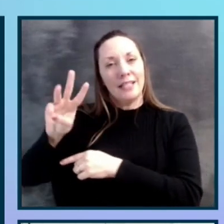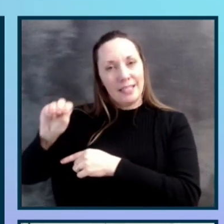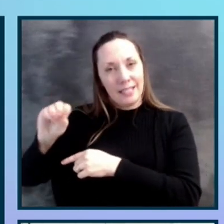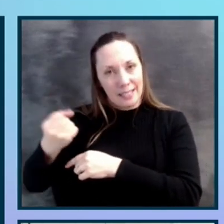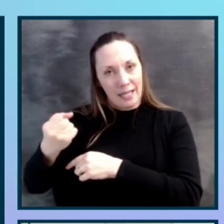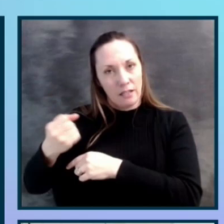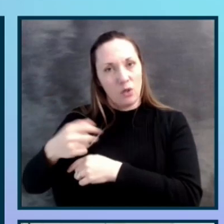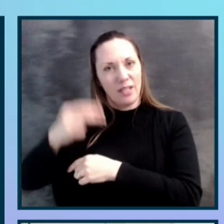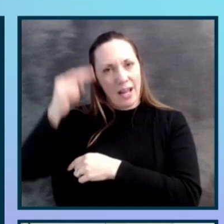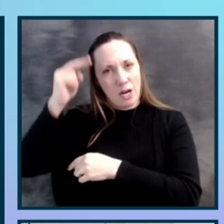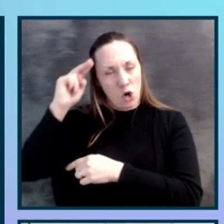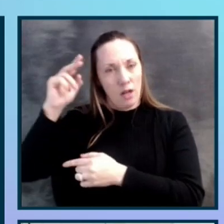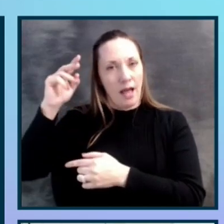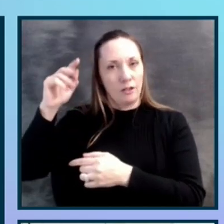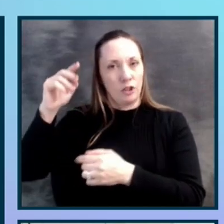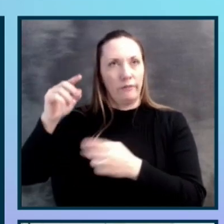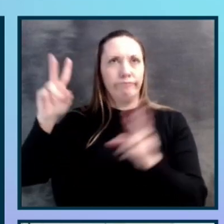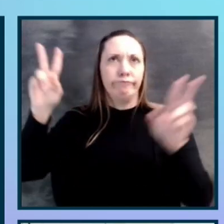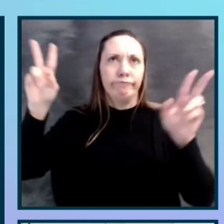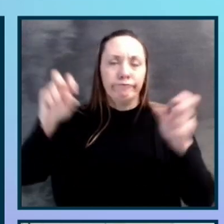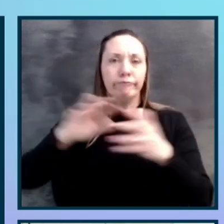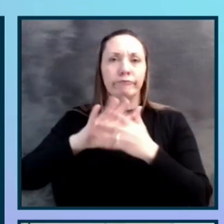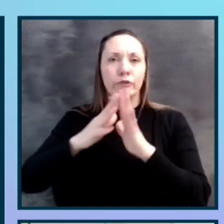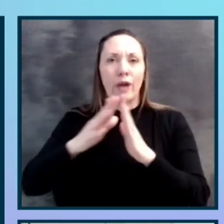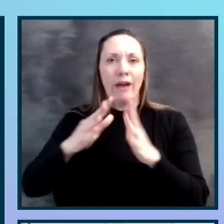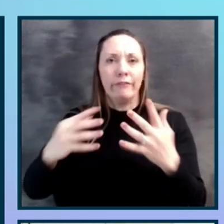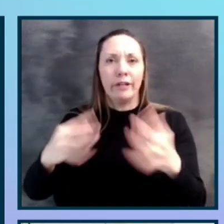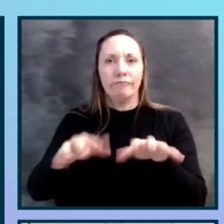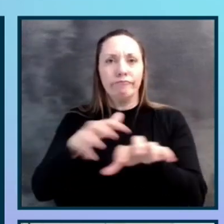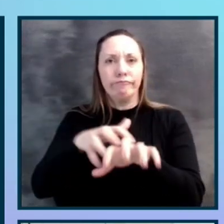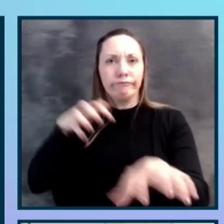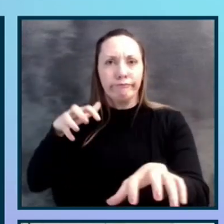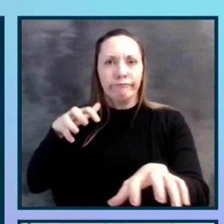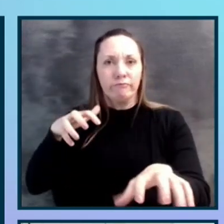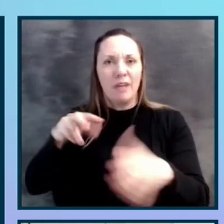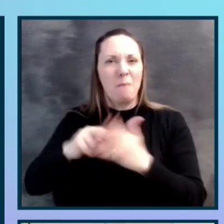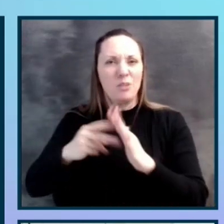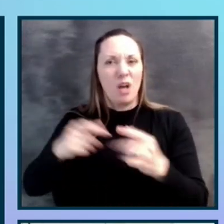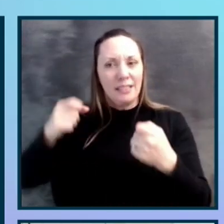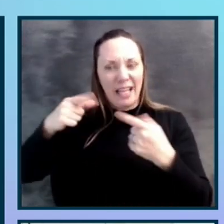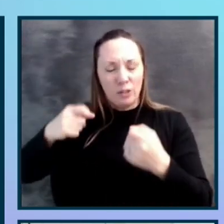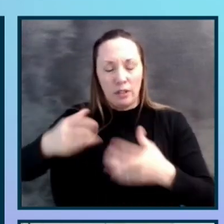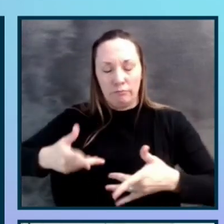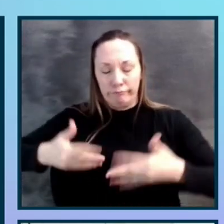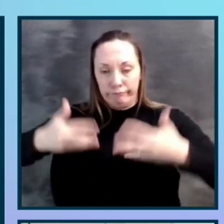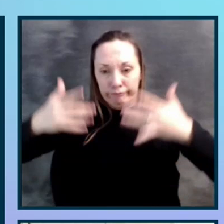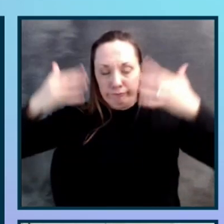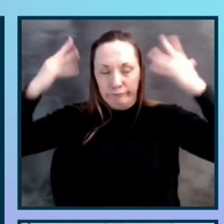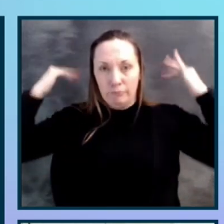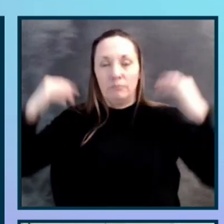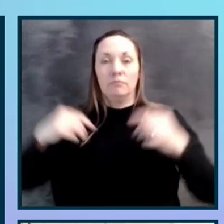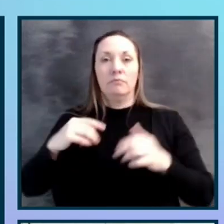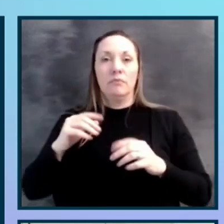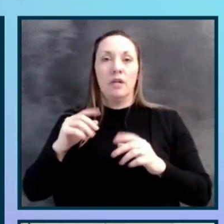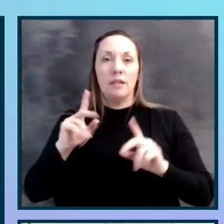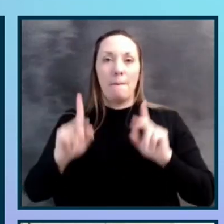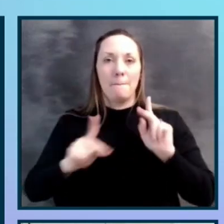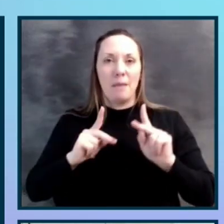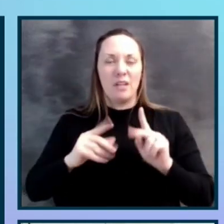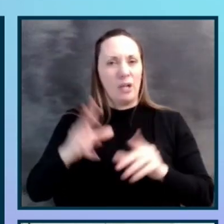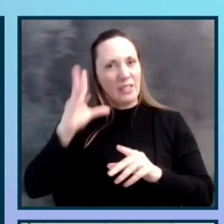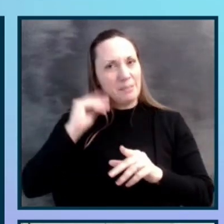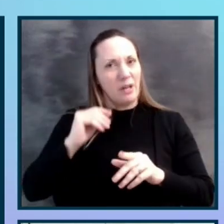neurological traffic jam, where there's just so much sensory input that for people experiencing the sensory